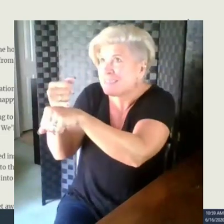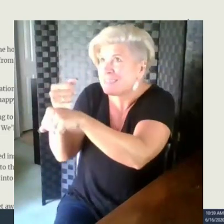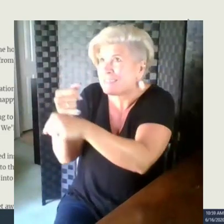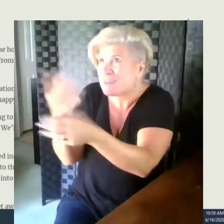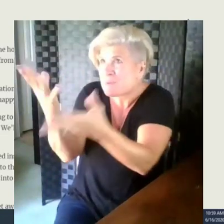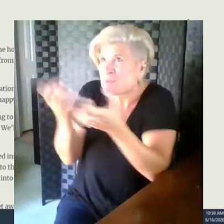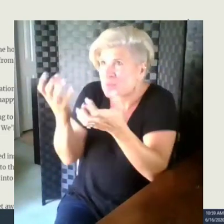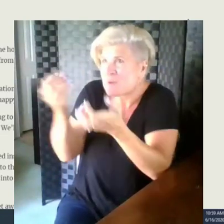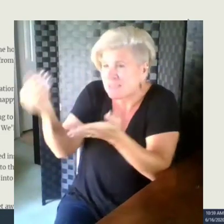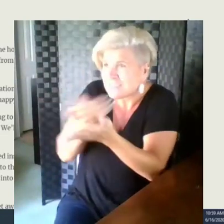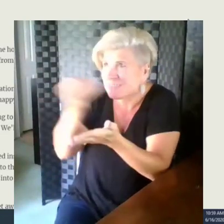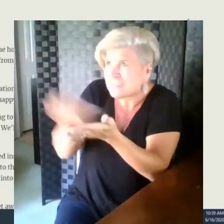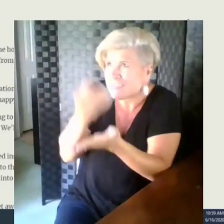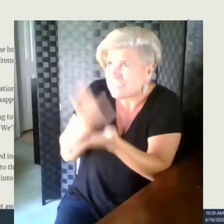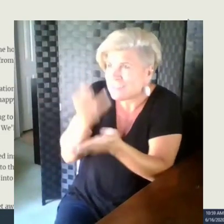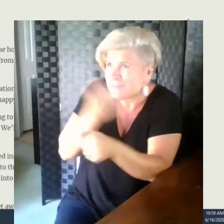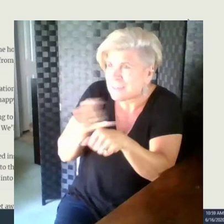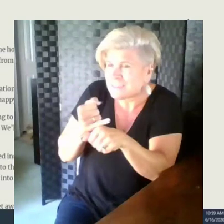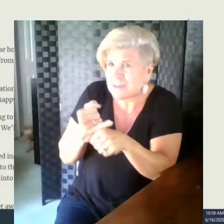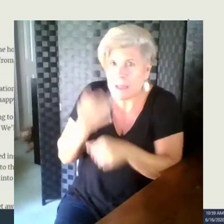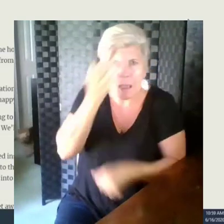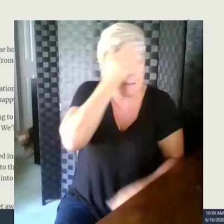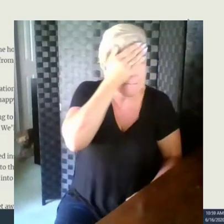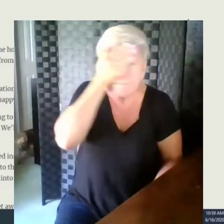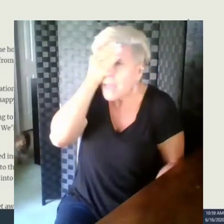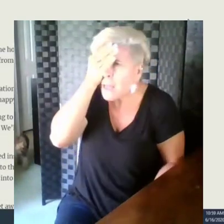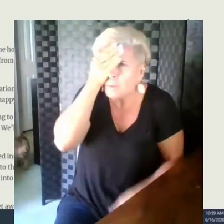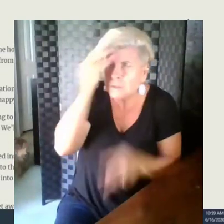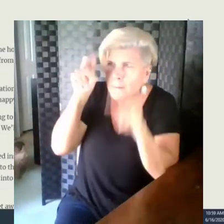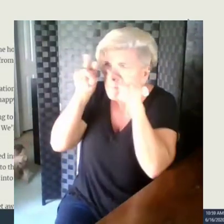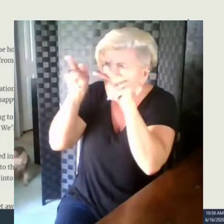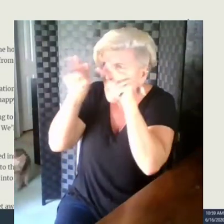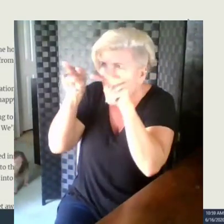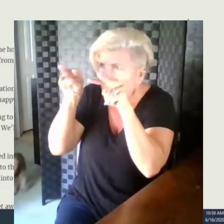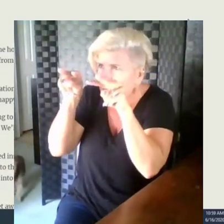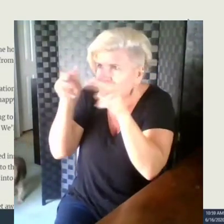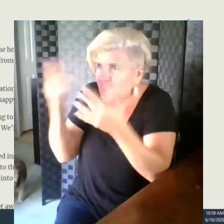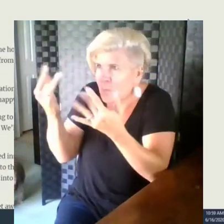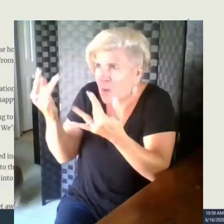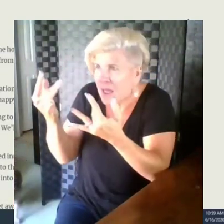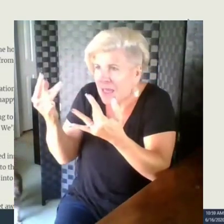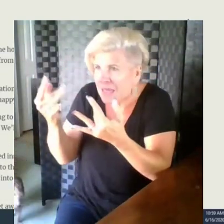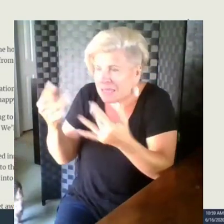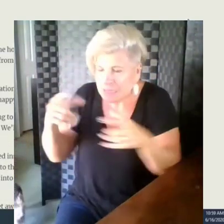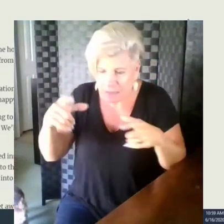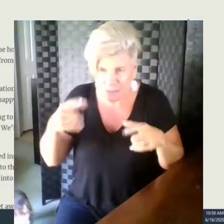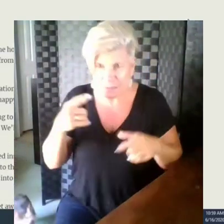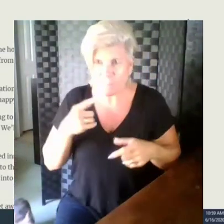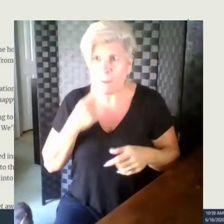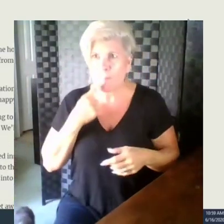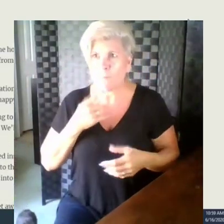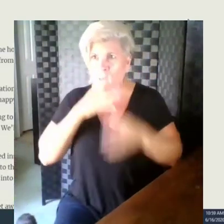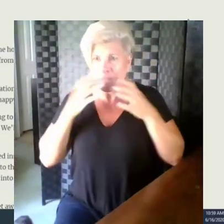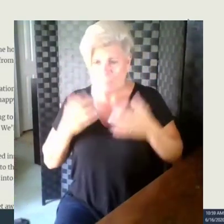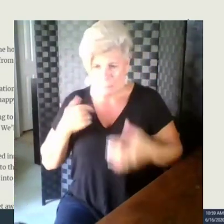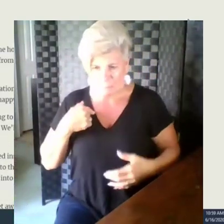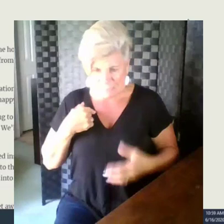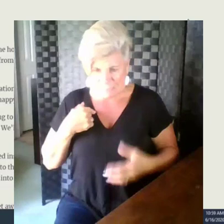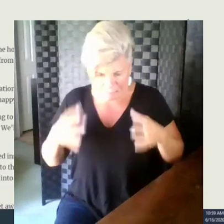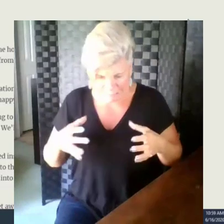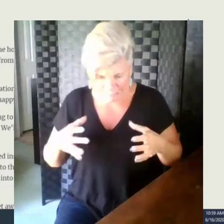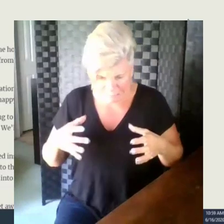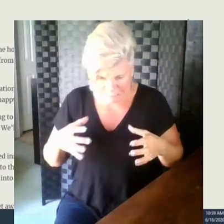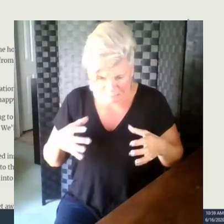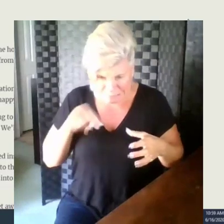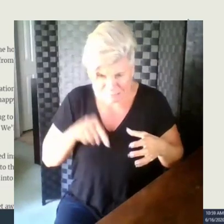at stake, pirates paid attention. Of course, if the map was wrong, Redbeard knew he'd have an unhappy crew on